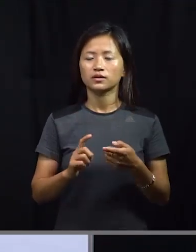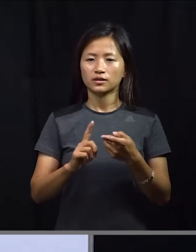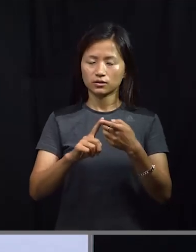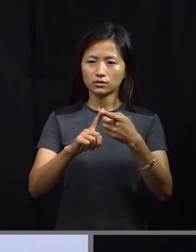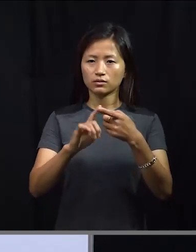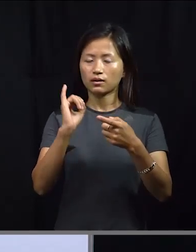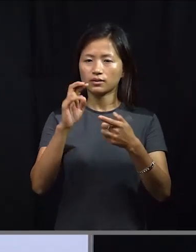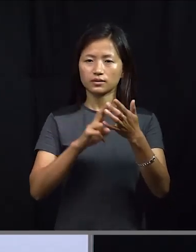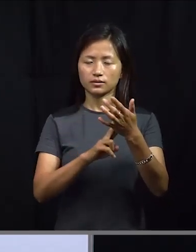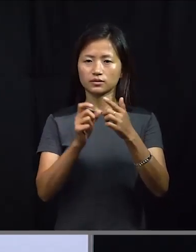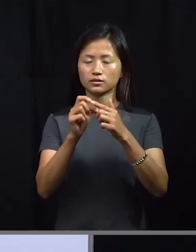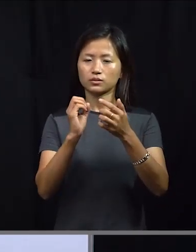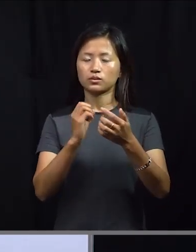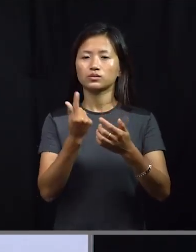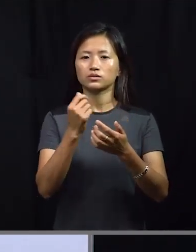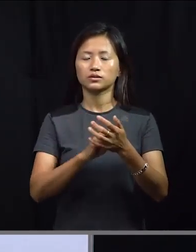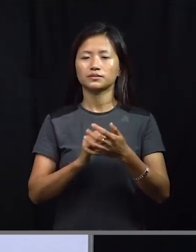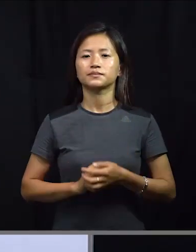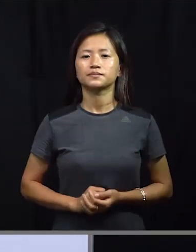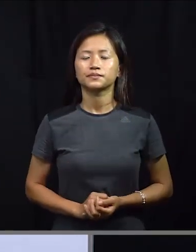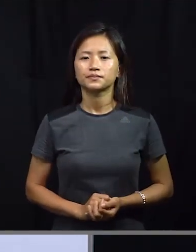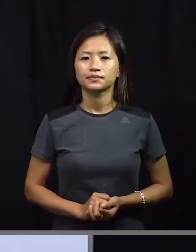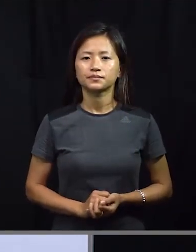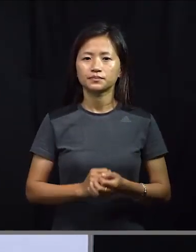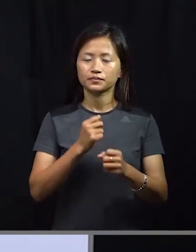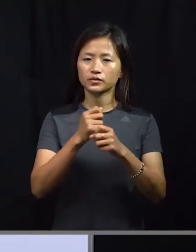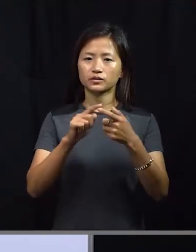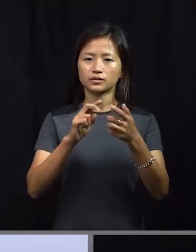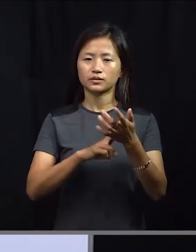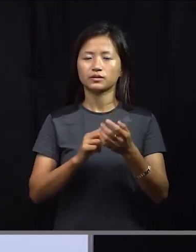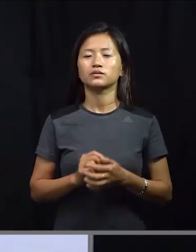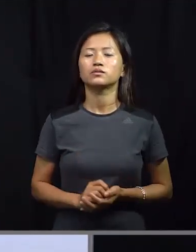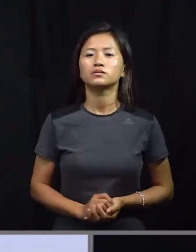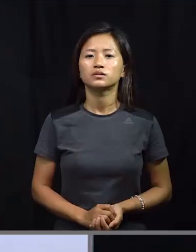endogamy, okay? The rules of endogamy,